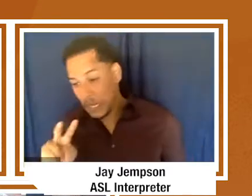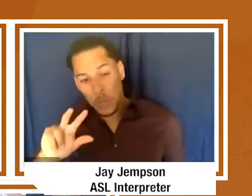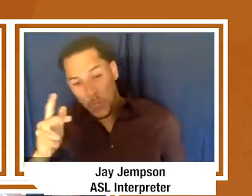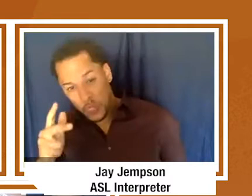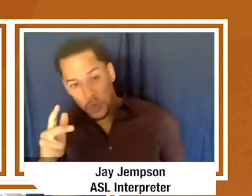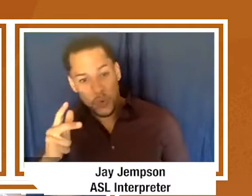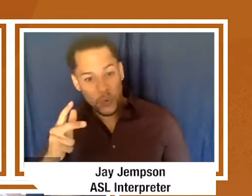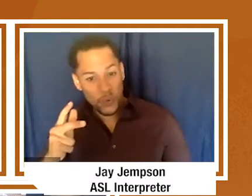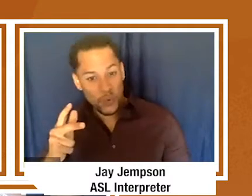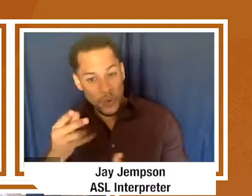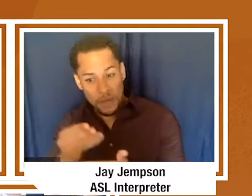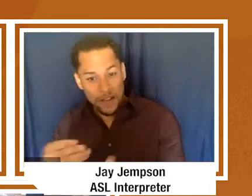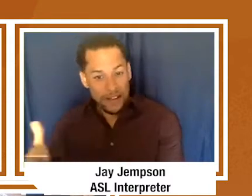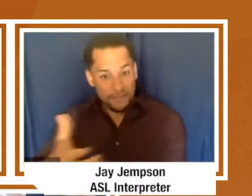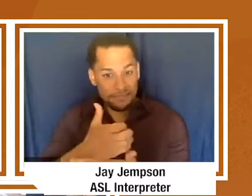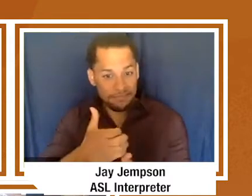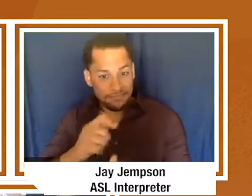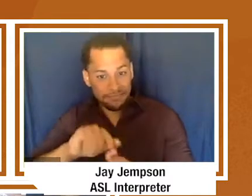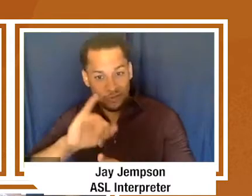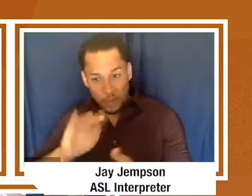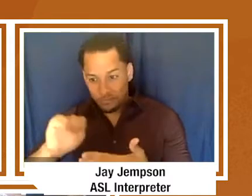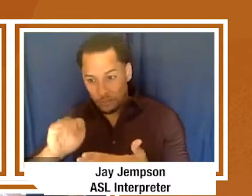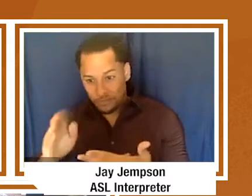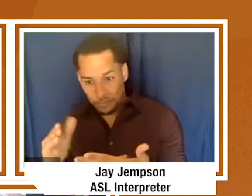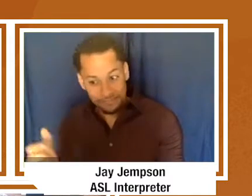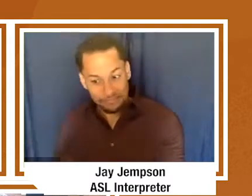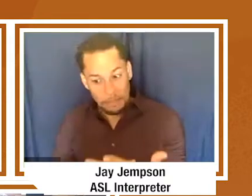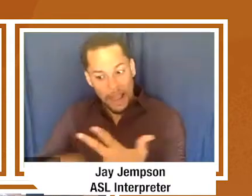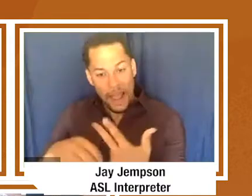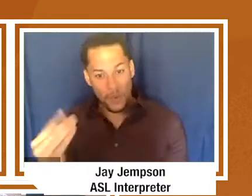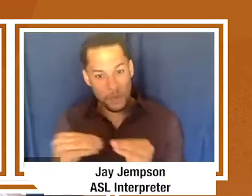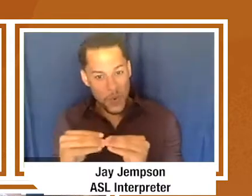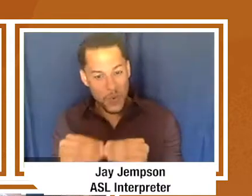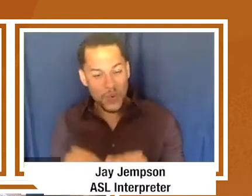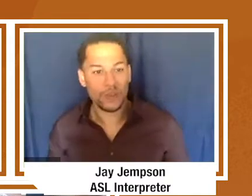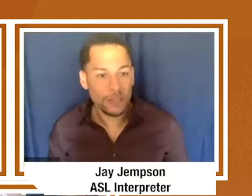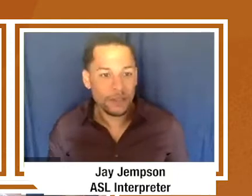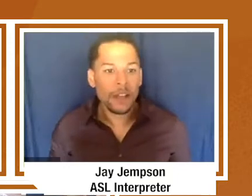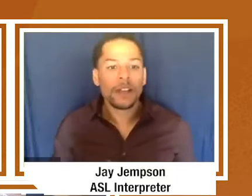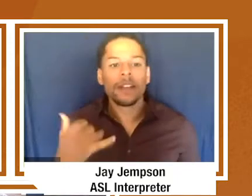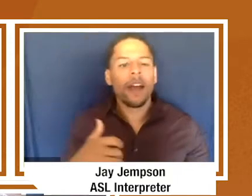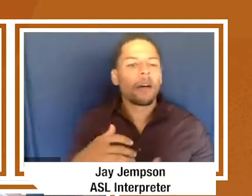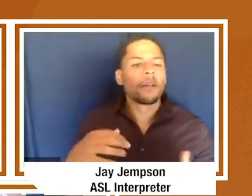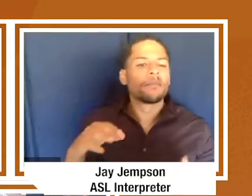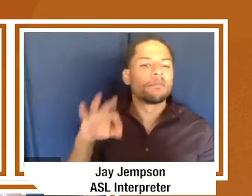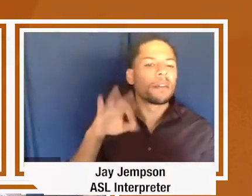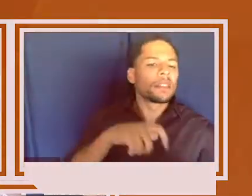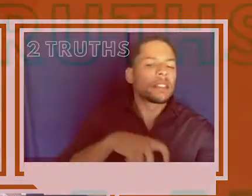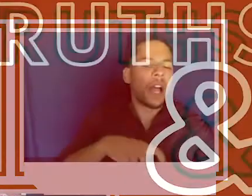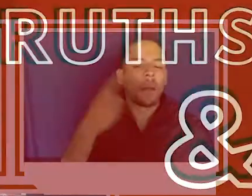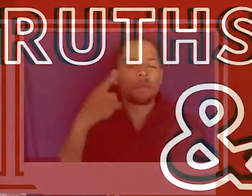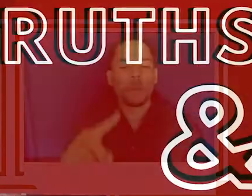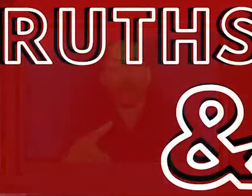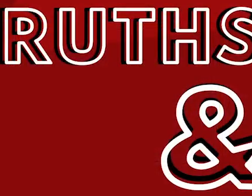string of income here. With that actually brings us to our first game break. Of course, for those new to